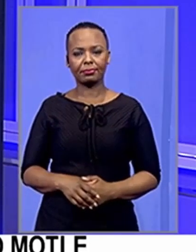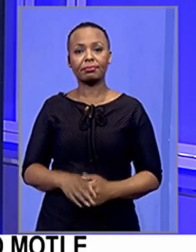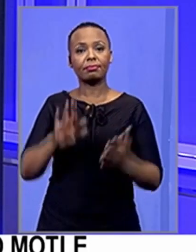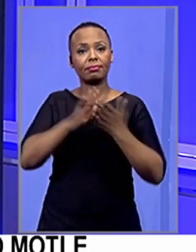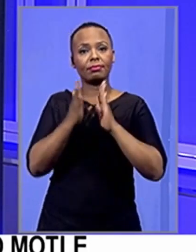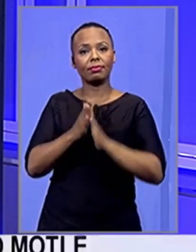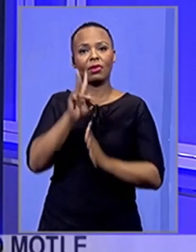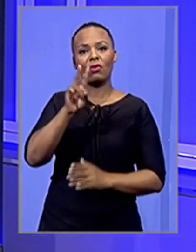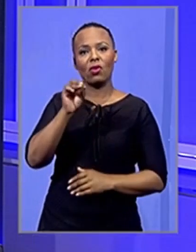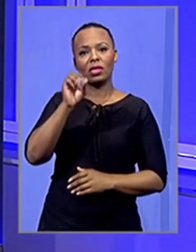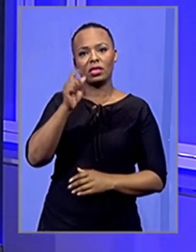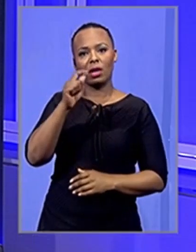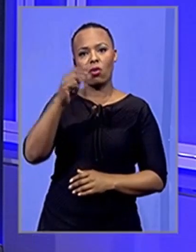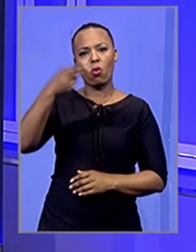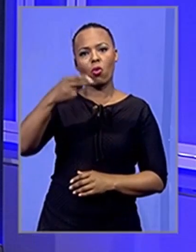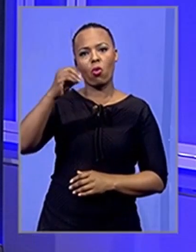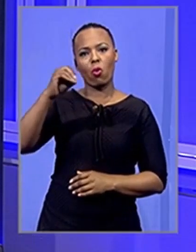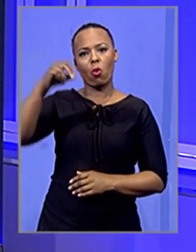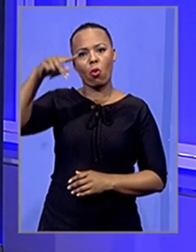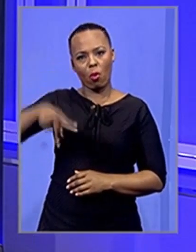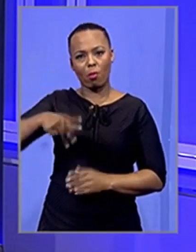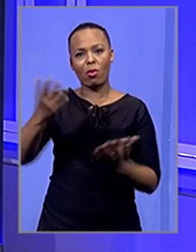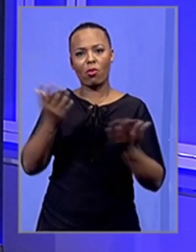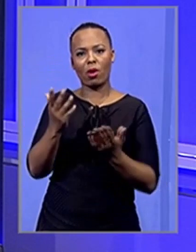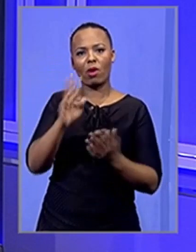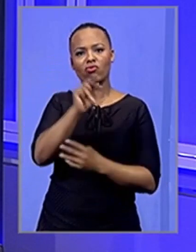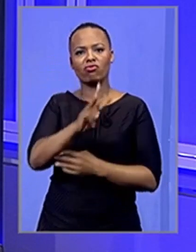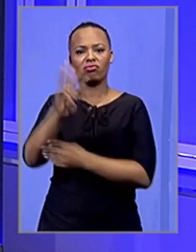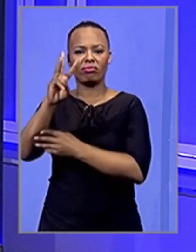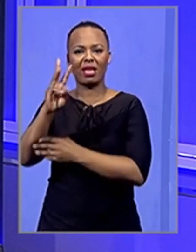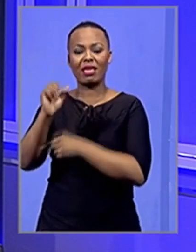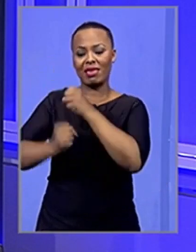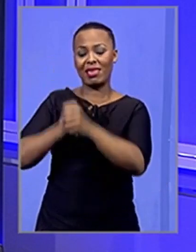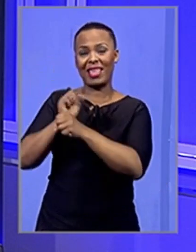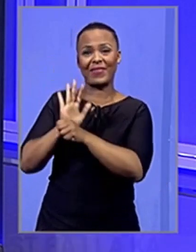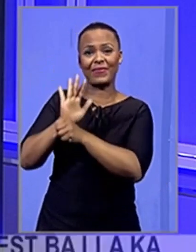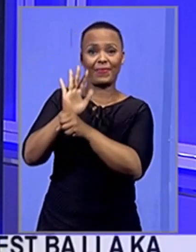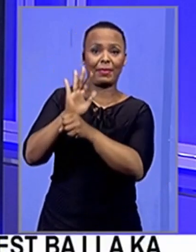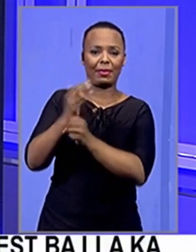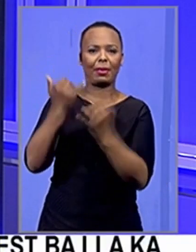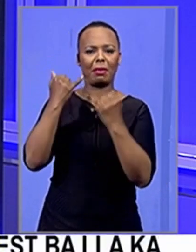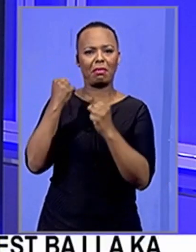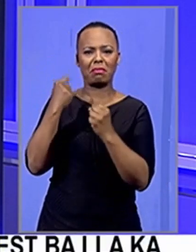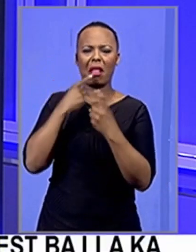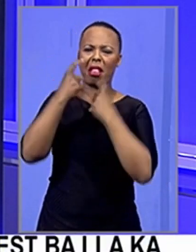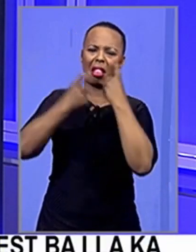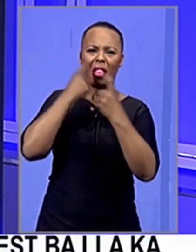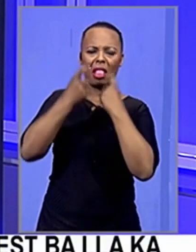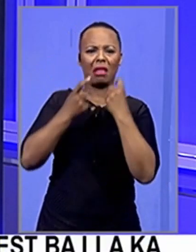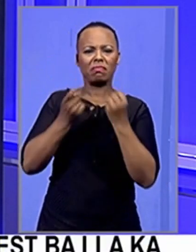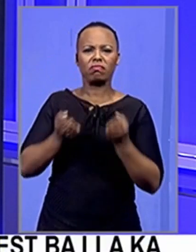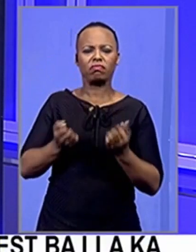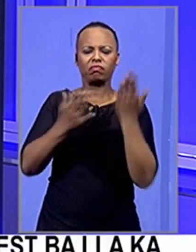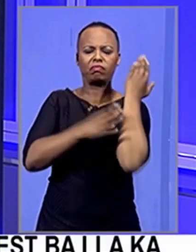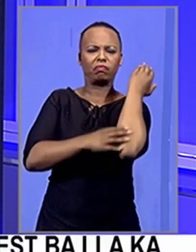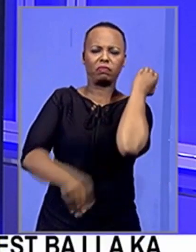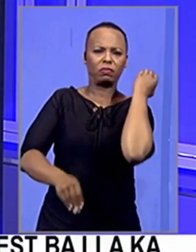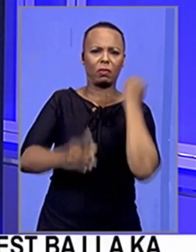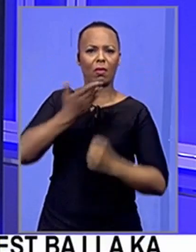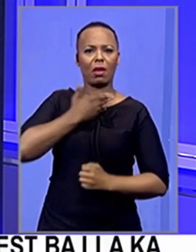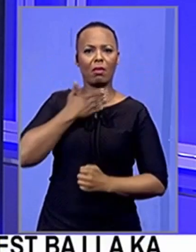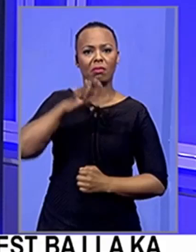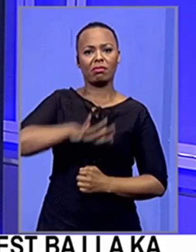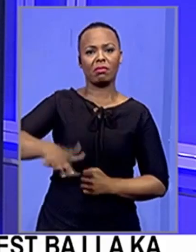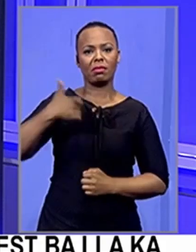Baahi ba Foster Gopo ka ntanyana ho Vryburg Northwest ke dilemo tse 15 ba ntse ba tletleba ka phano e fokola ditshebeletso ho masepala